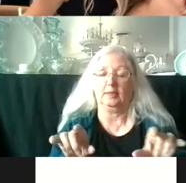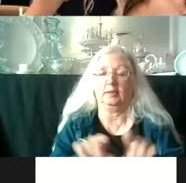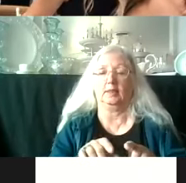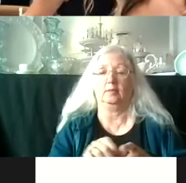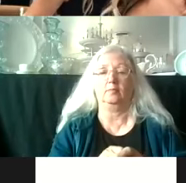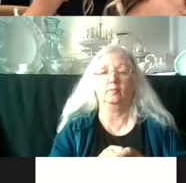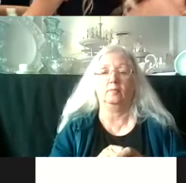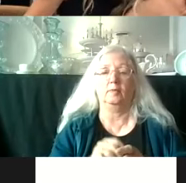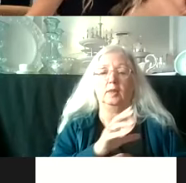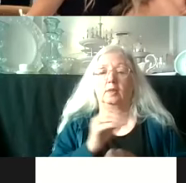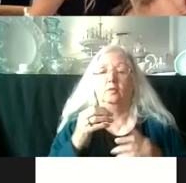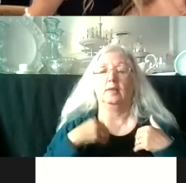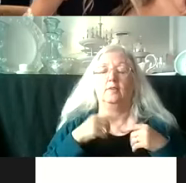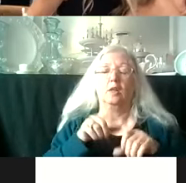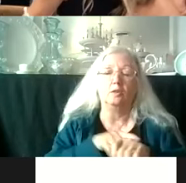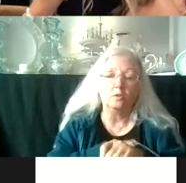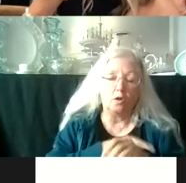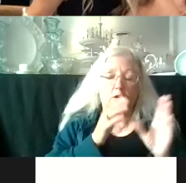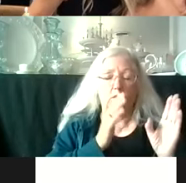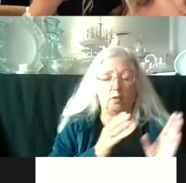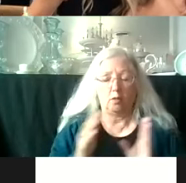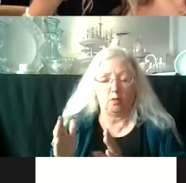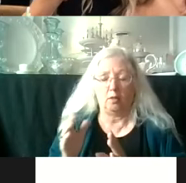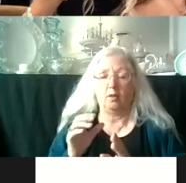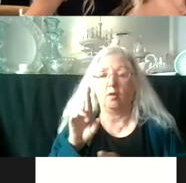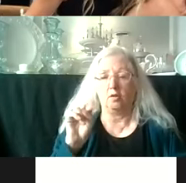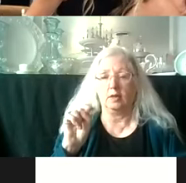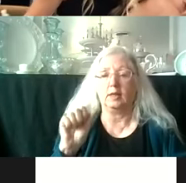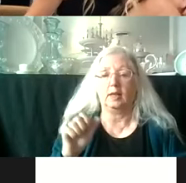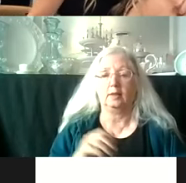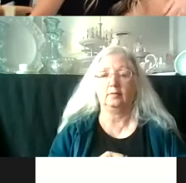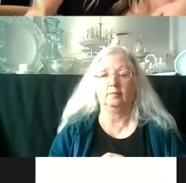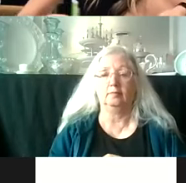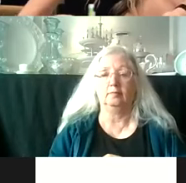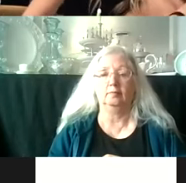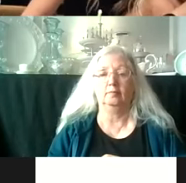And we have a long sequence of RNA.